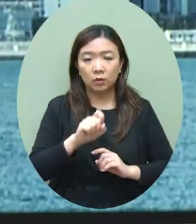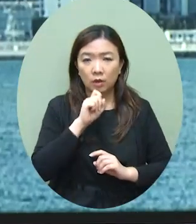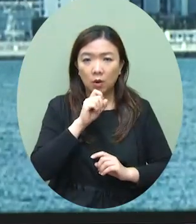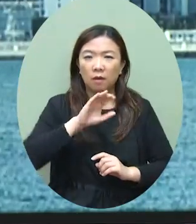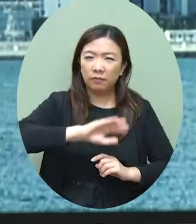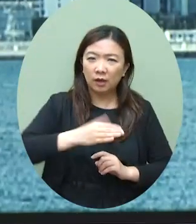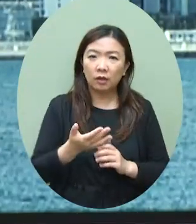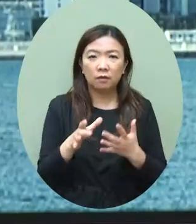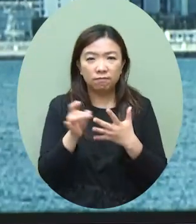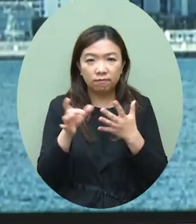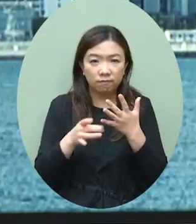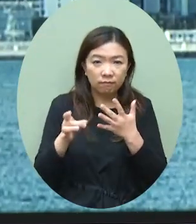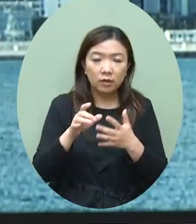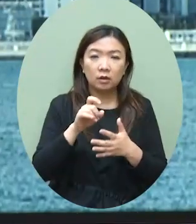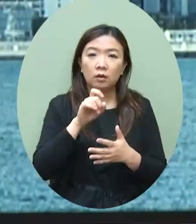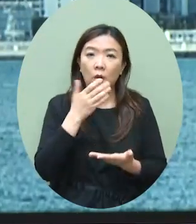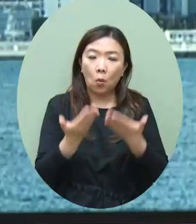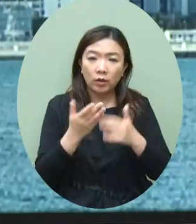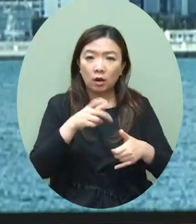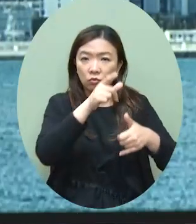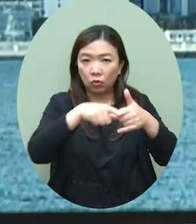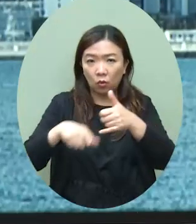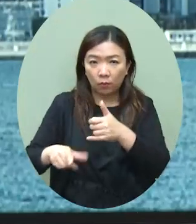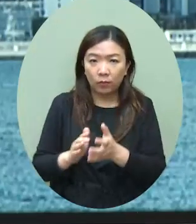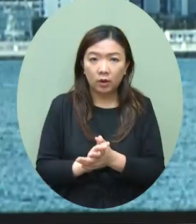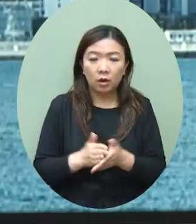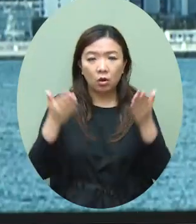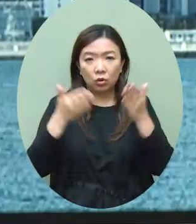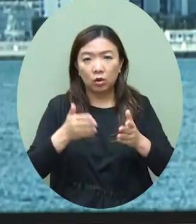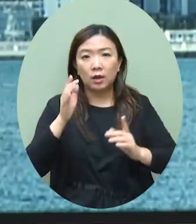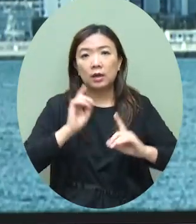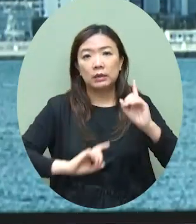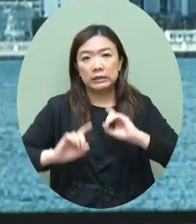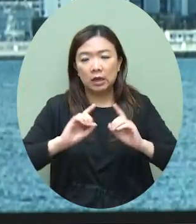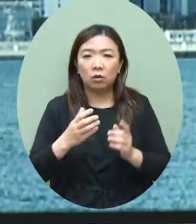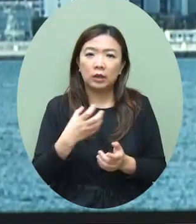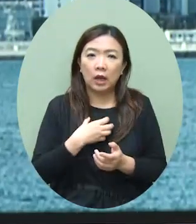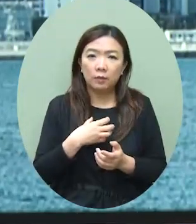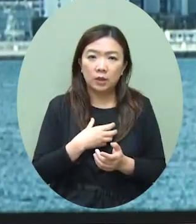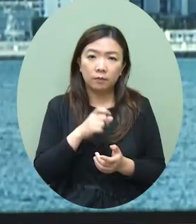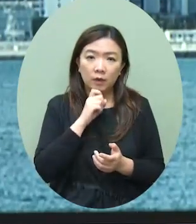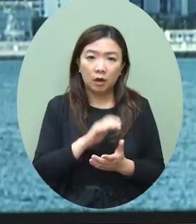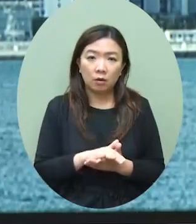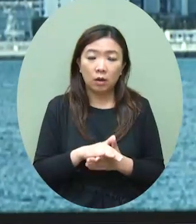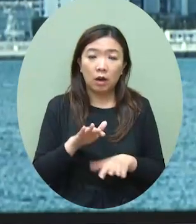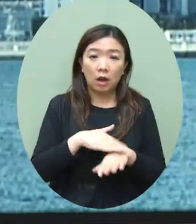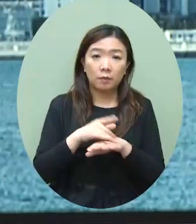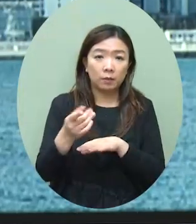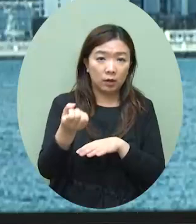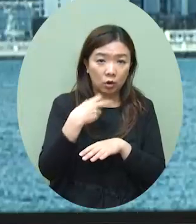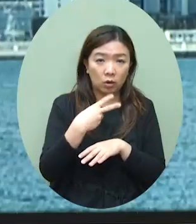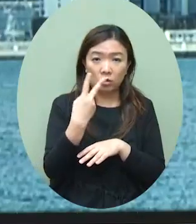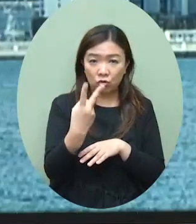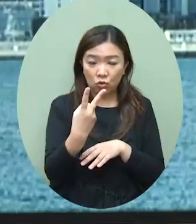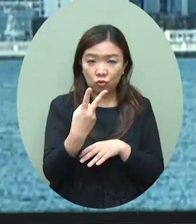isolated incidents. So I would say that the two examples you have given are those isolated incidents which might